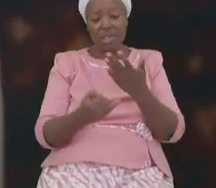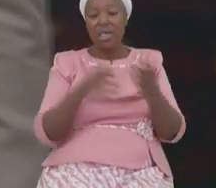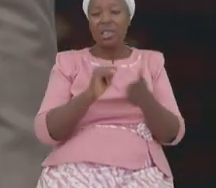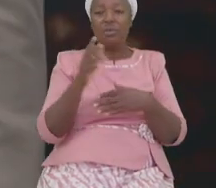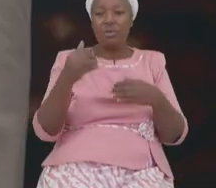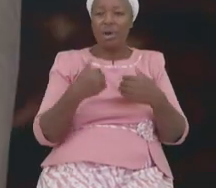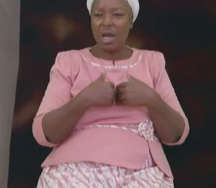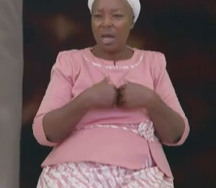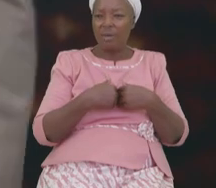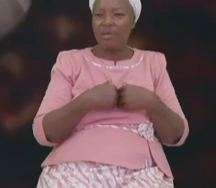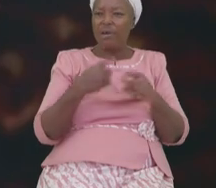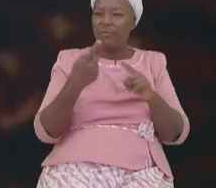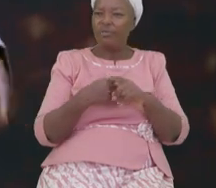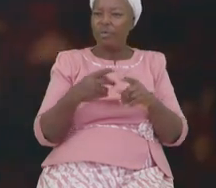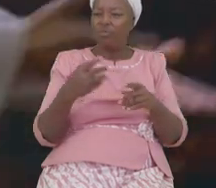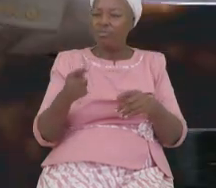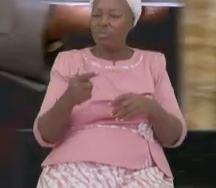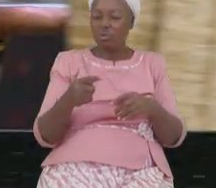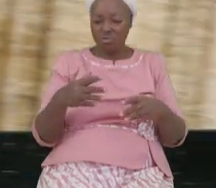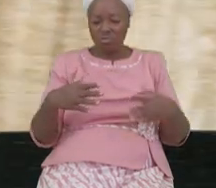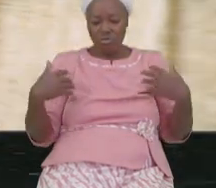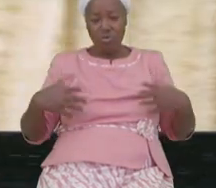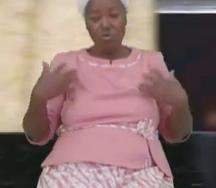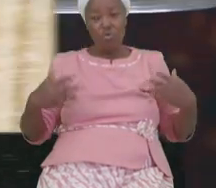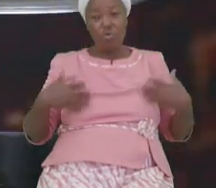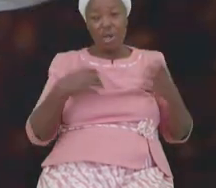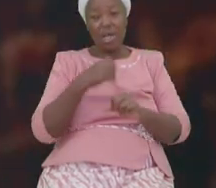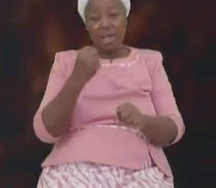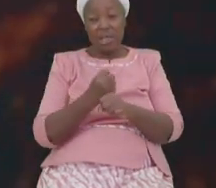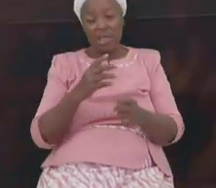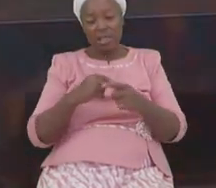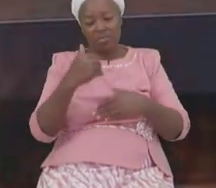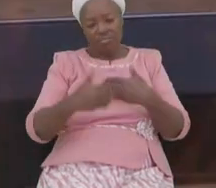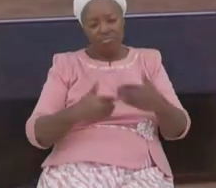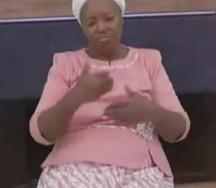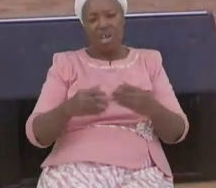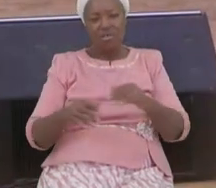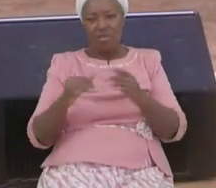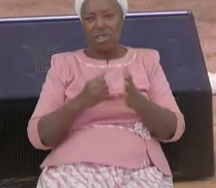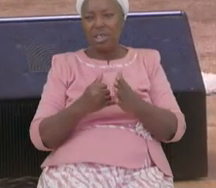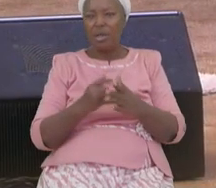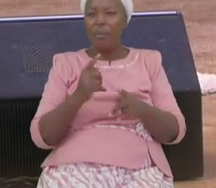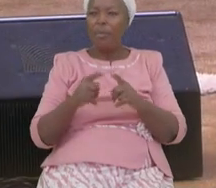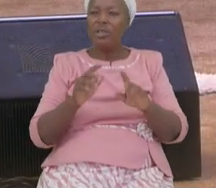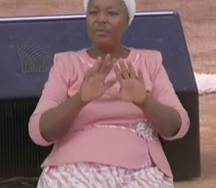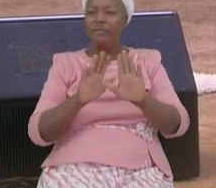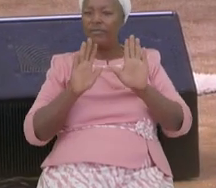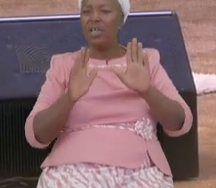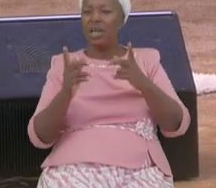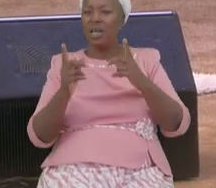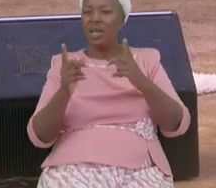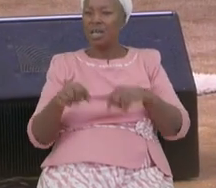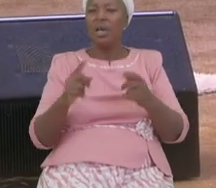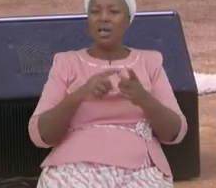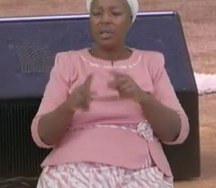your younger days. Now, as you want to move on and get that done, fear. And people